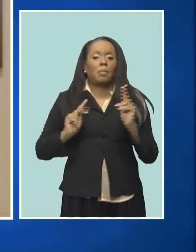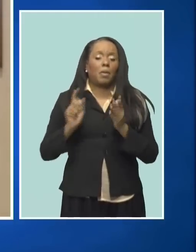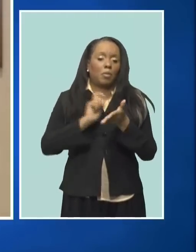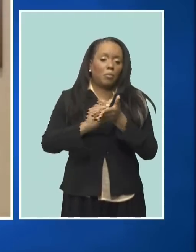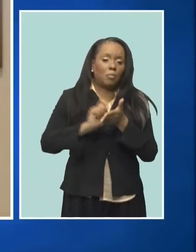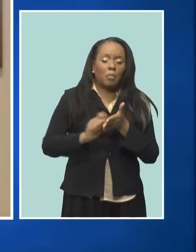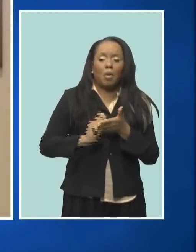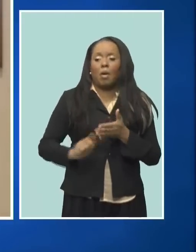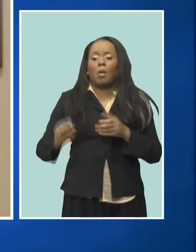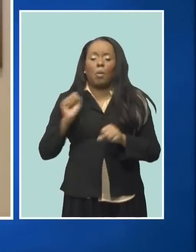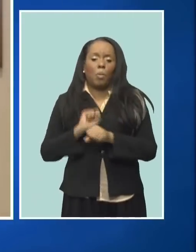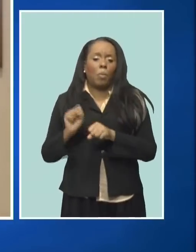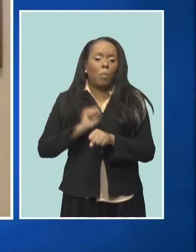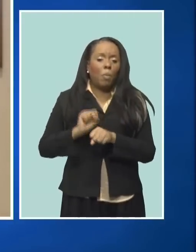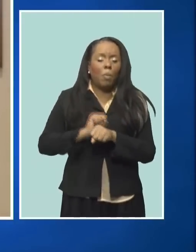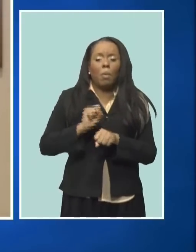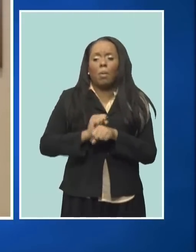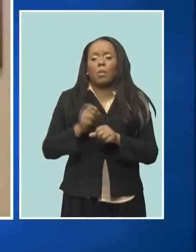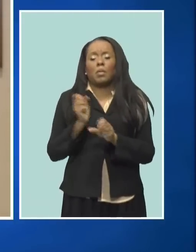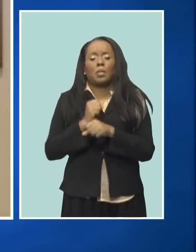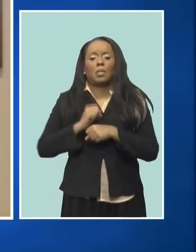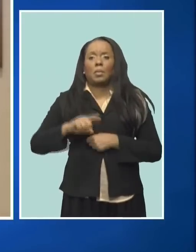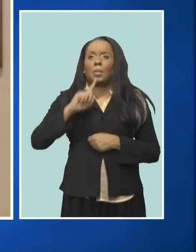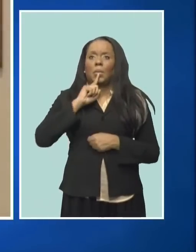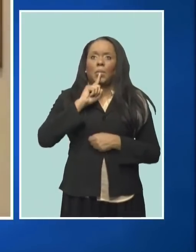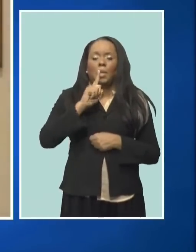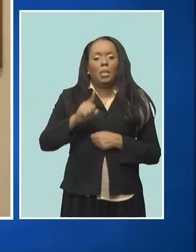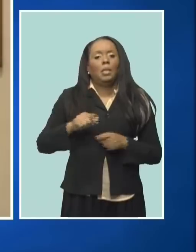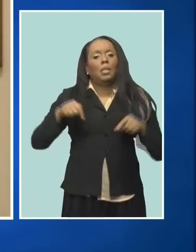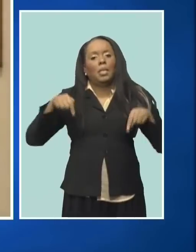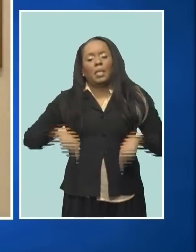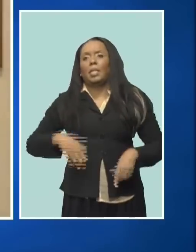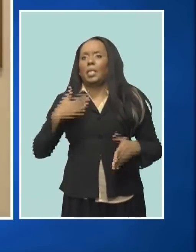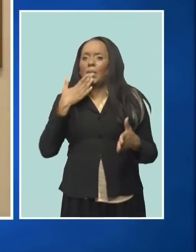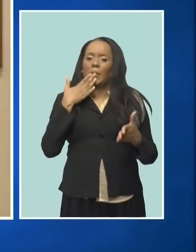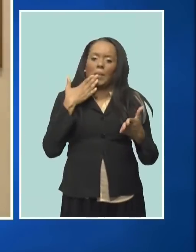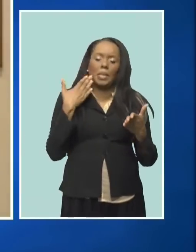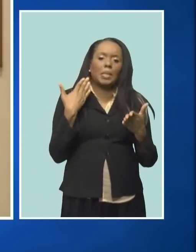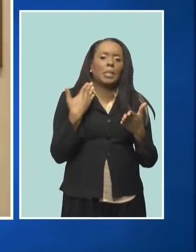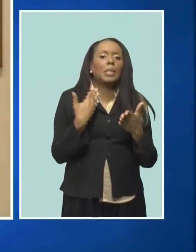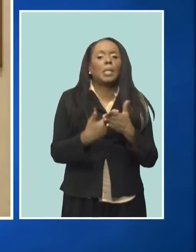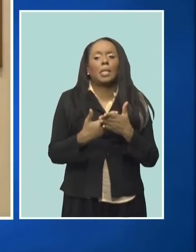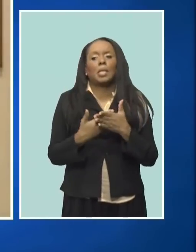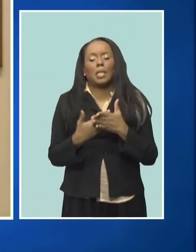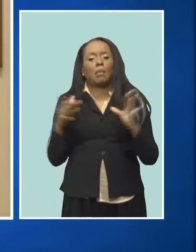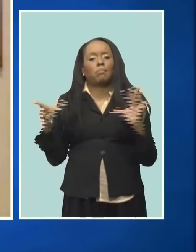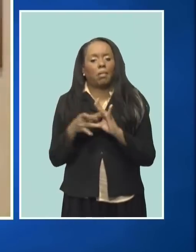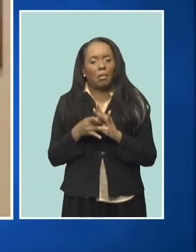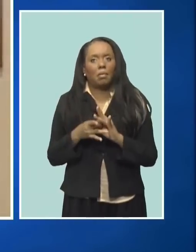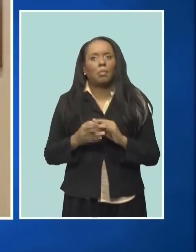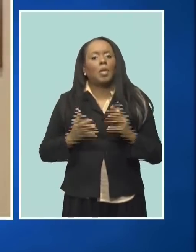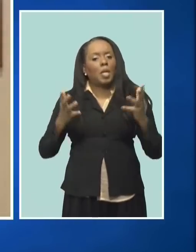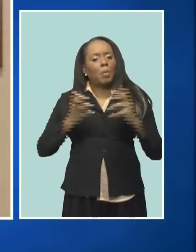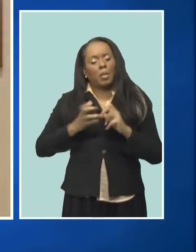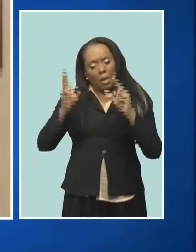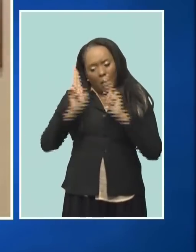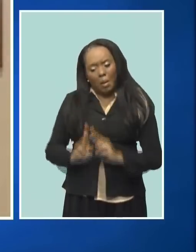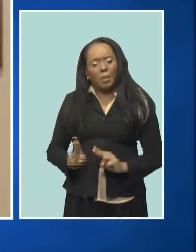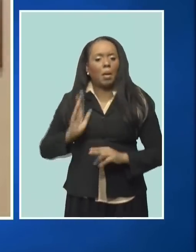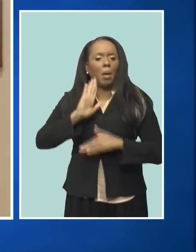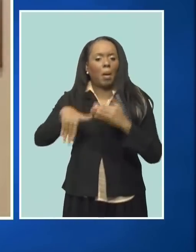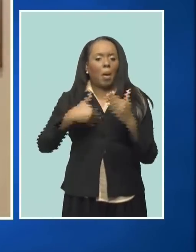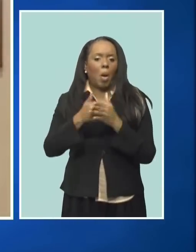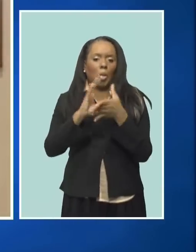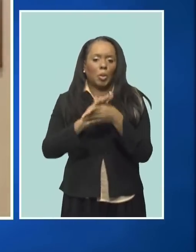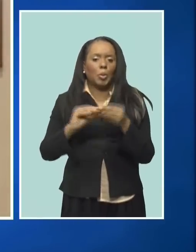who worked to make this journal a bridge between our past and our future. Let us continue to honor these stories, for in doing